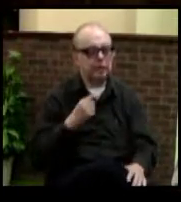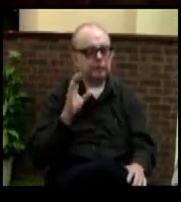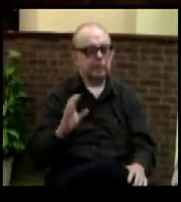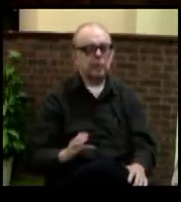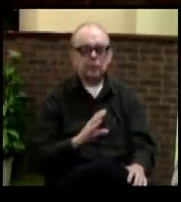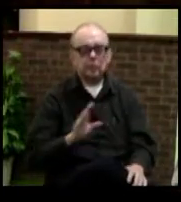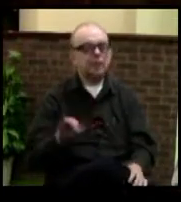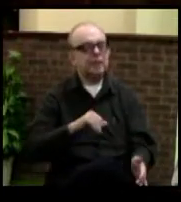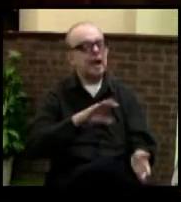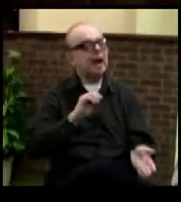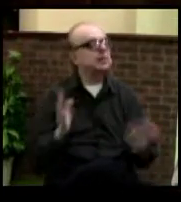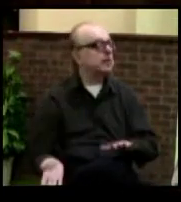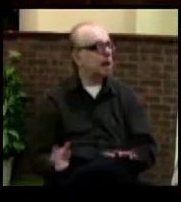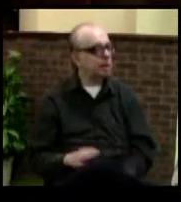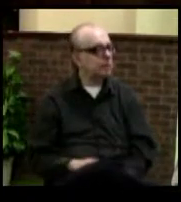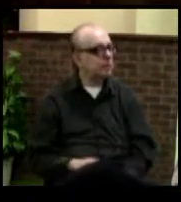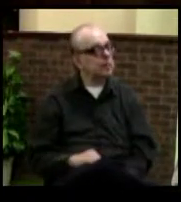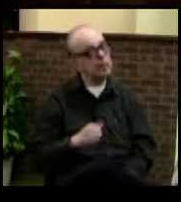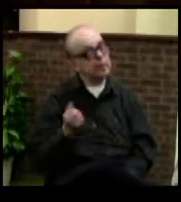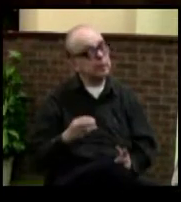cross and dying?